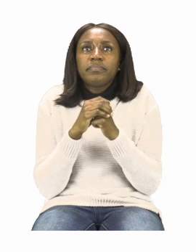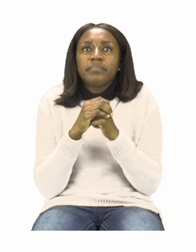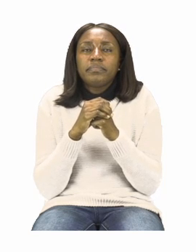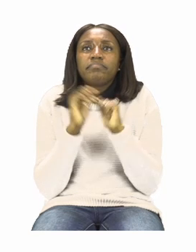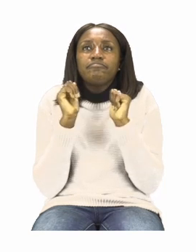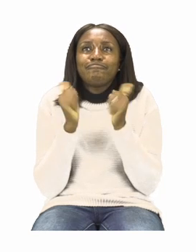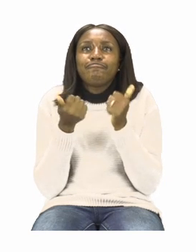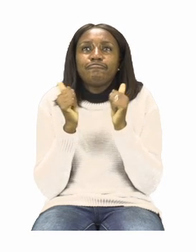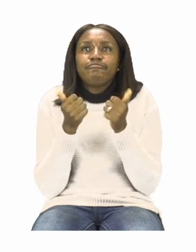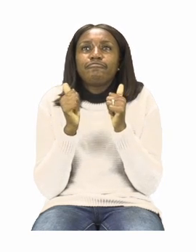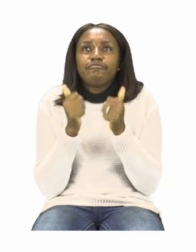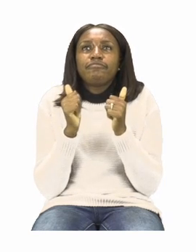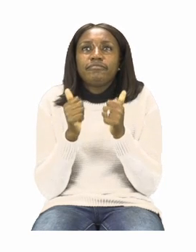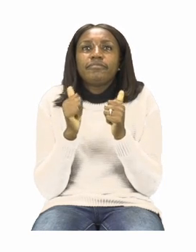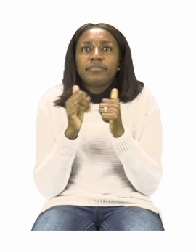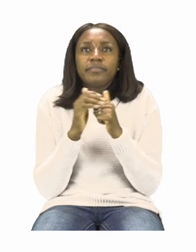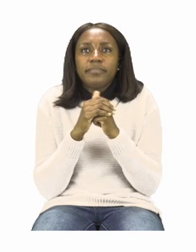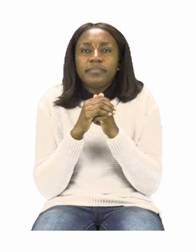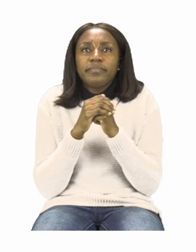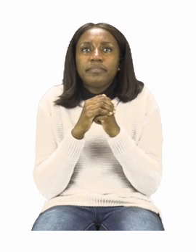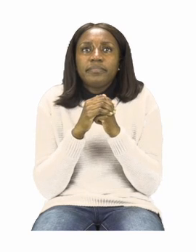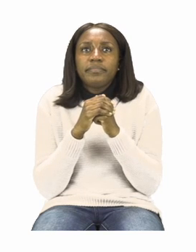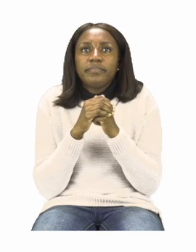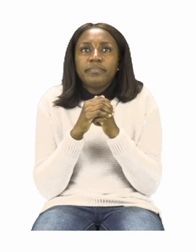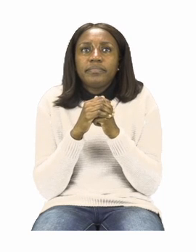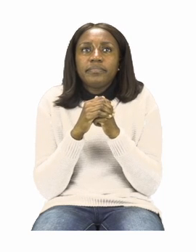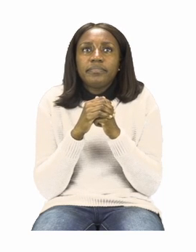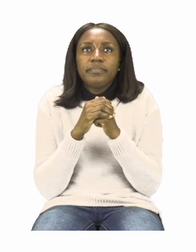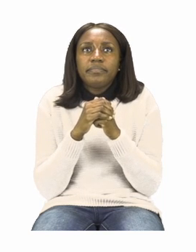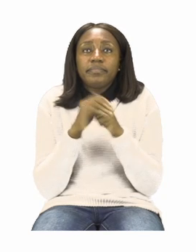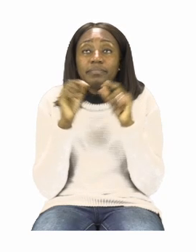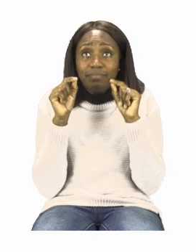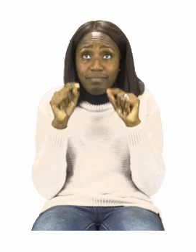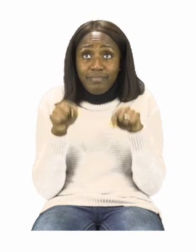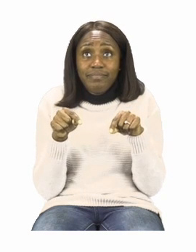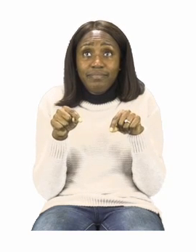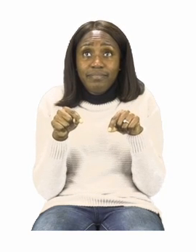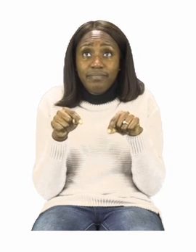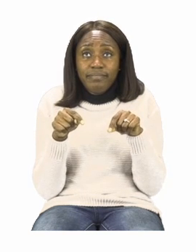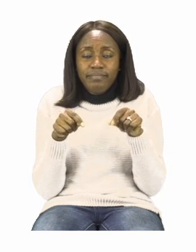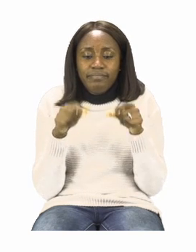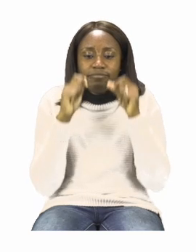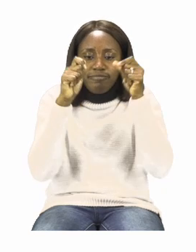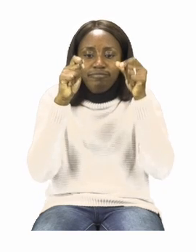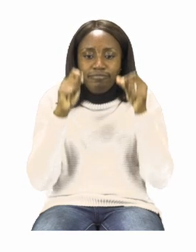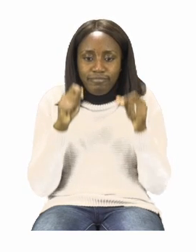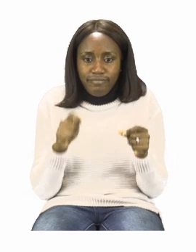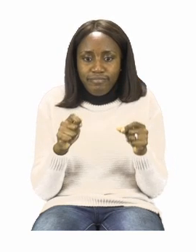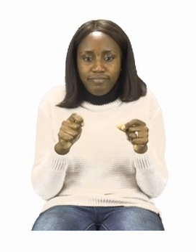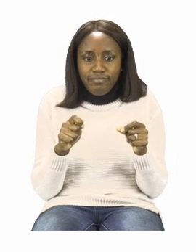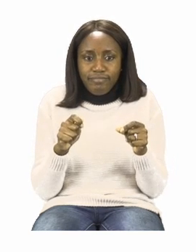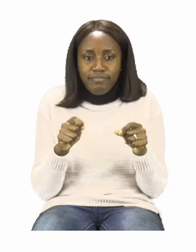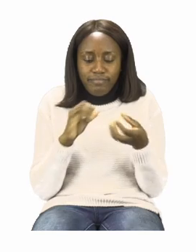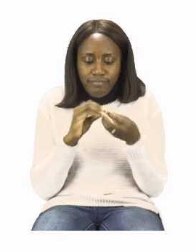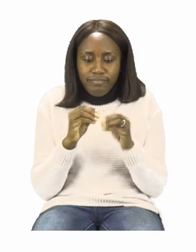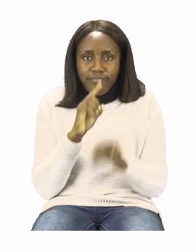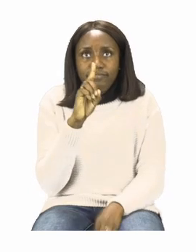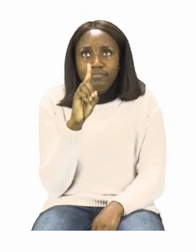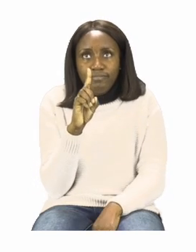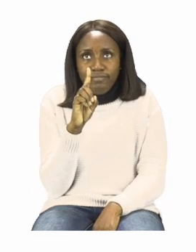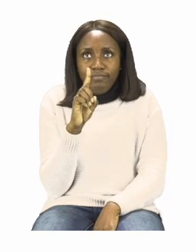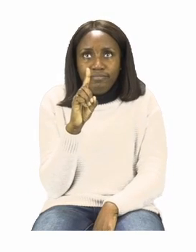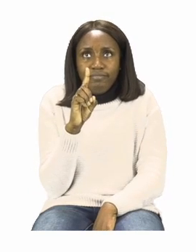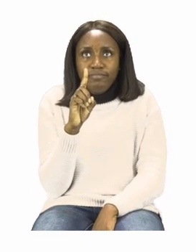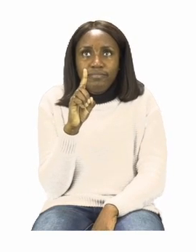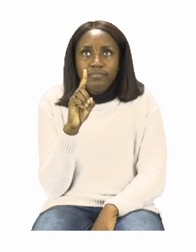Good job. So now we start with our first